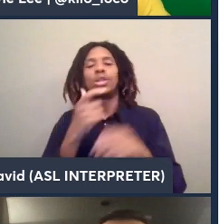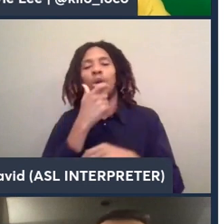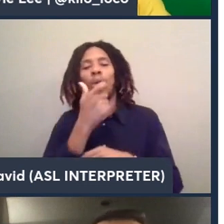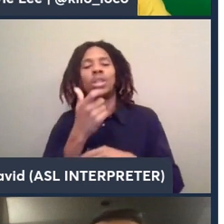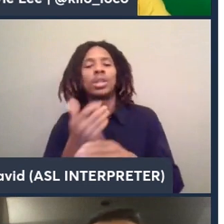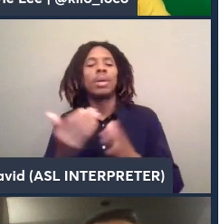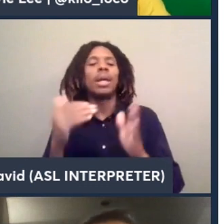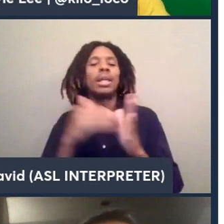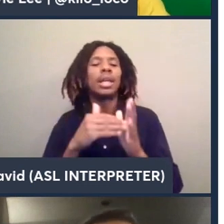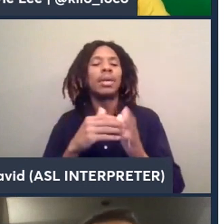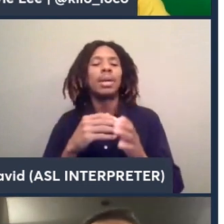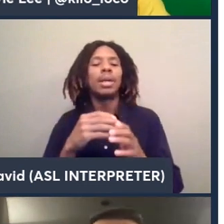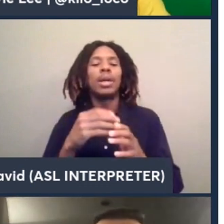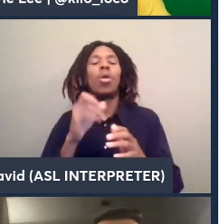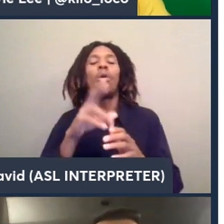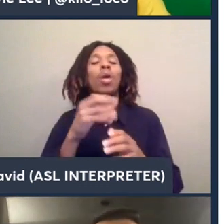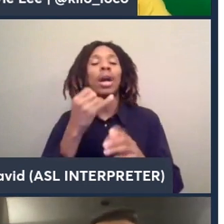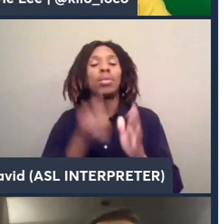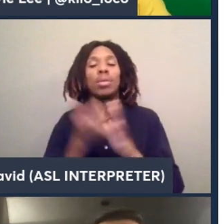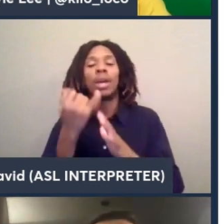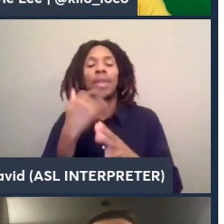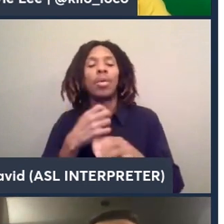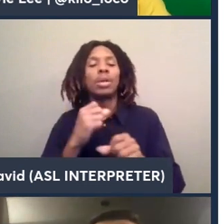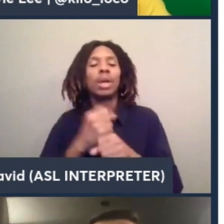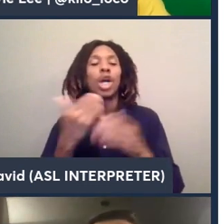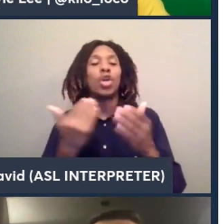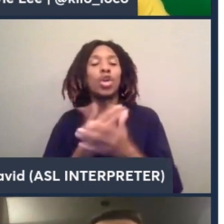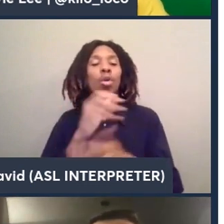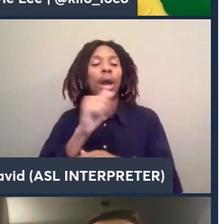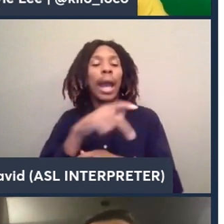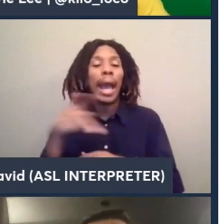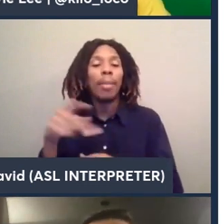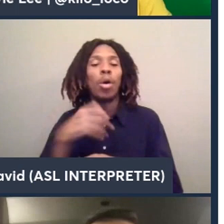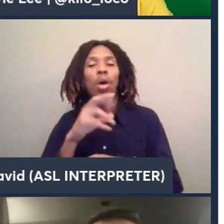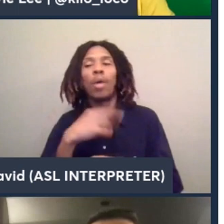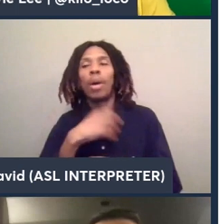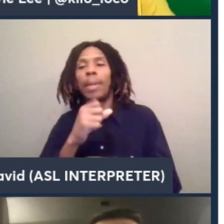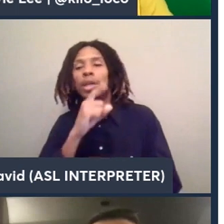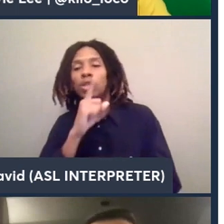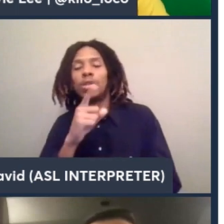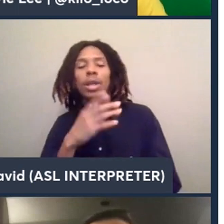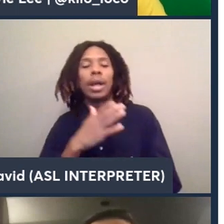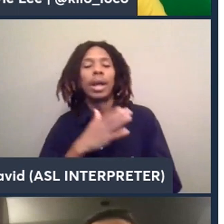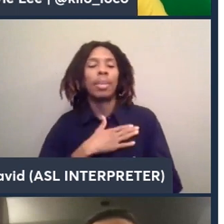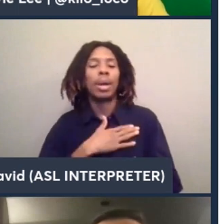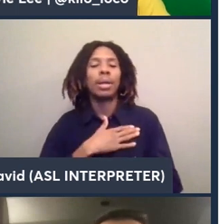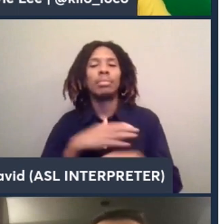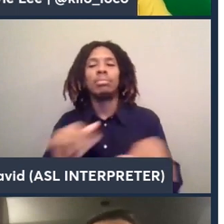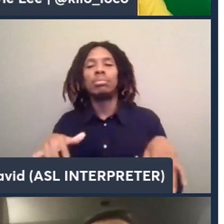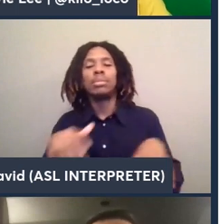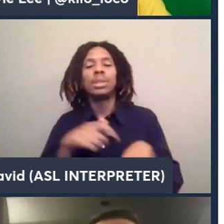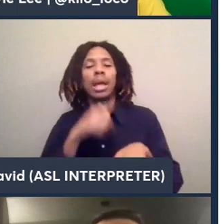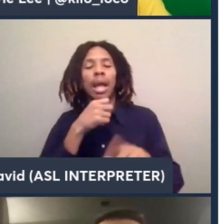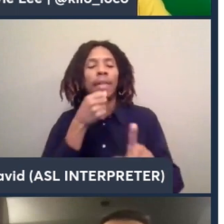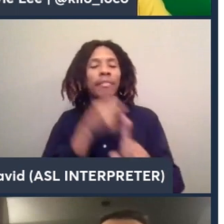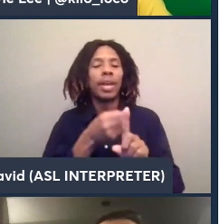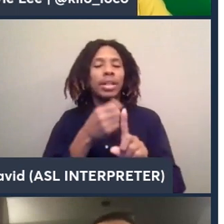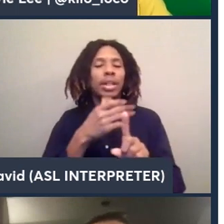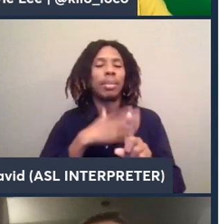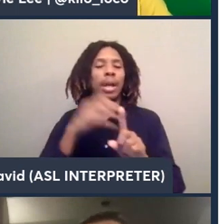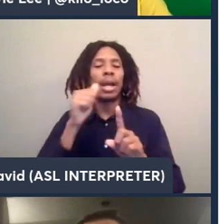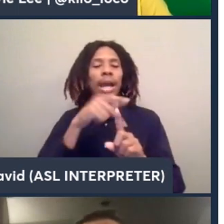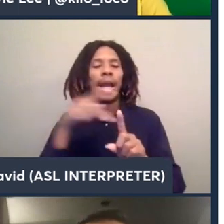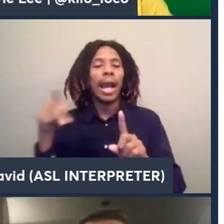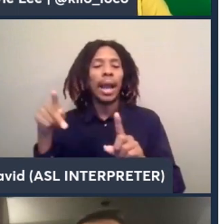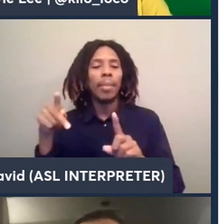want to hydrate a new application, or I want to just make sure that my downtime is not affecting my applications that